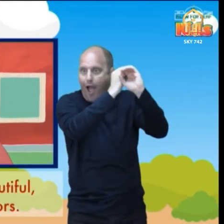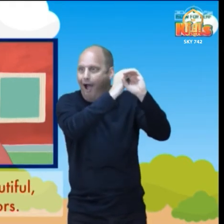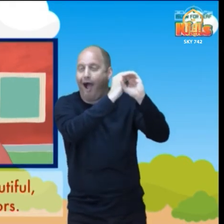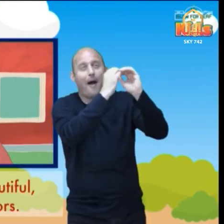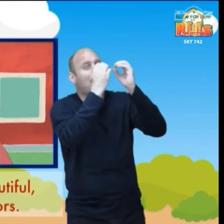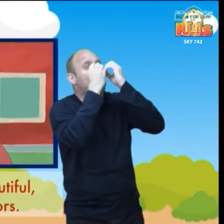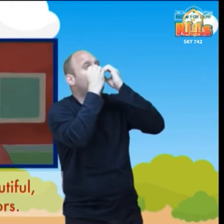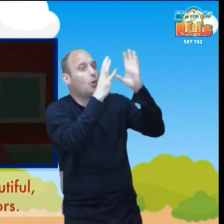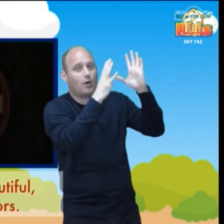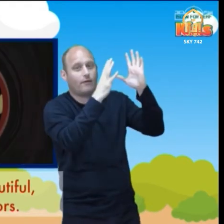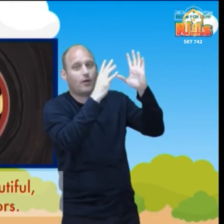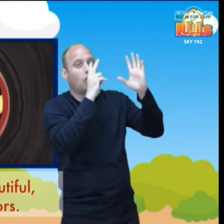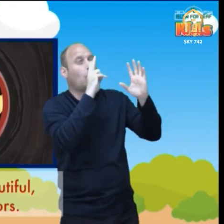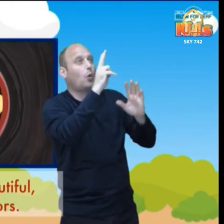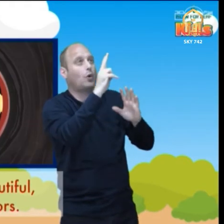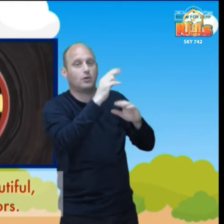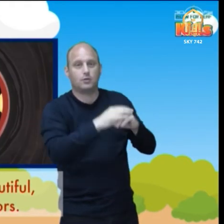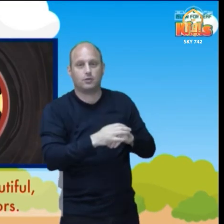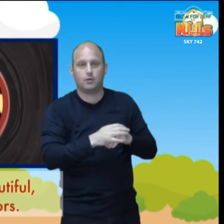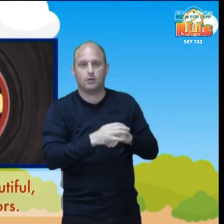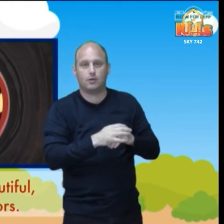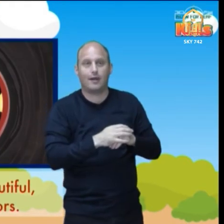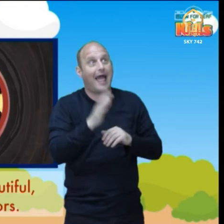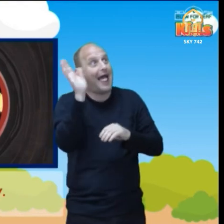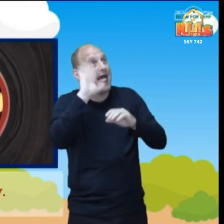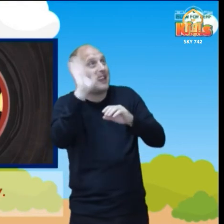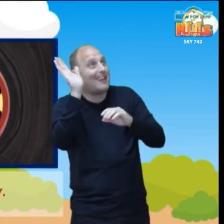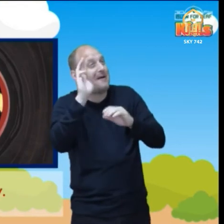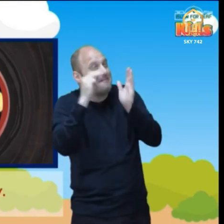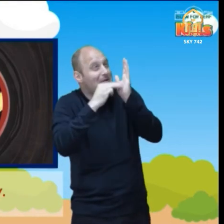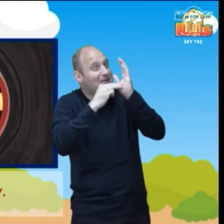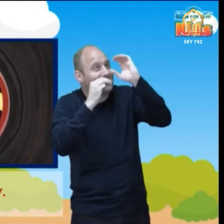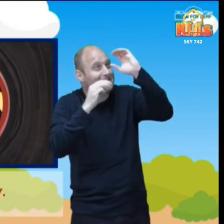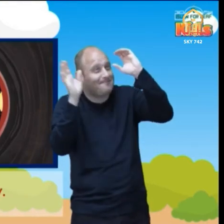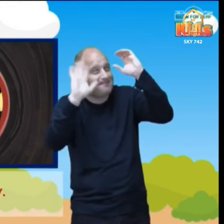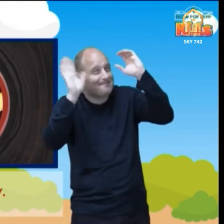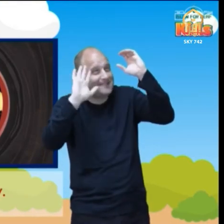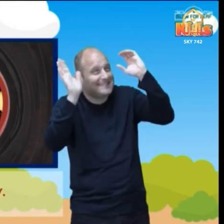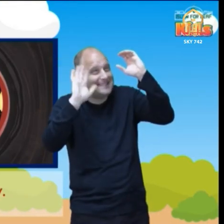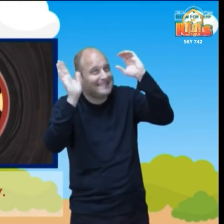Oh, wow. How beautiful. Look at the craters. Hello, Mercury.